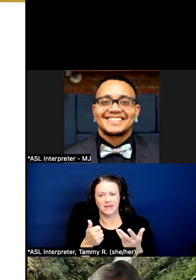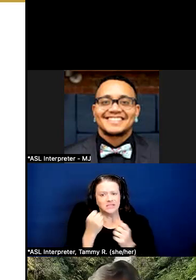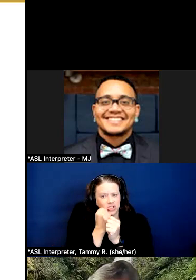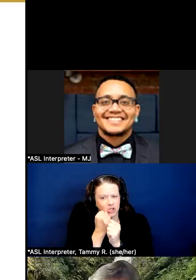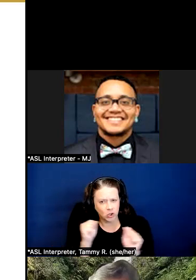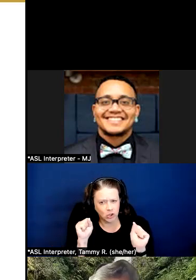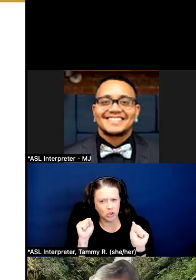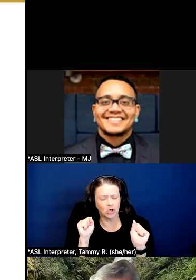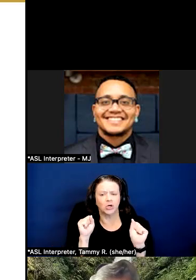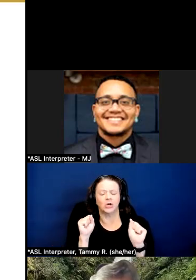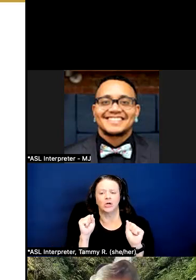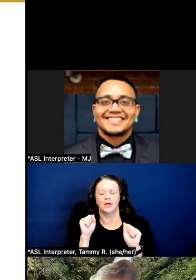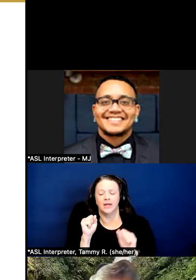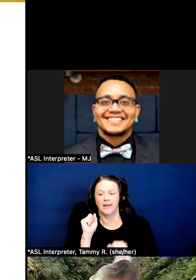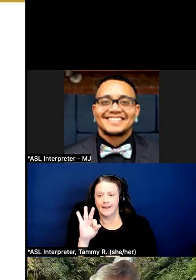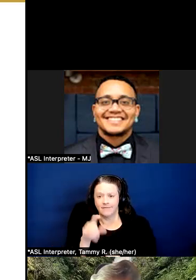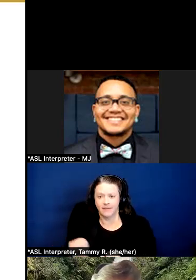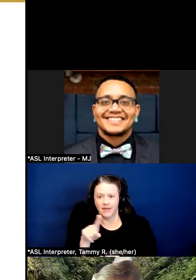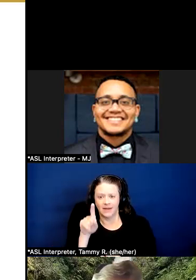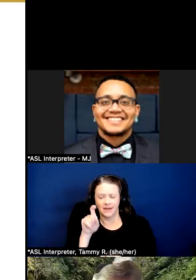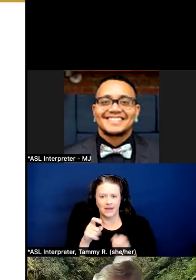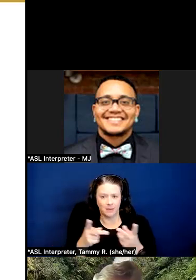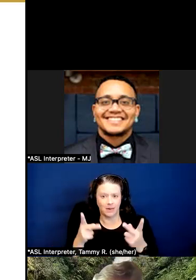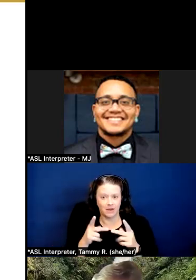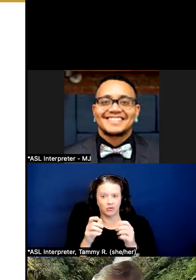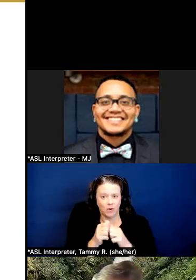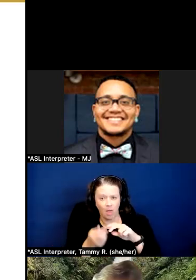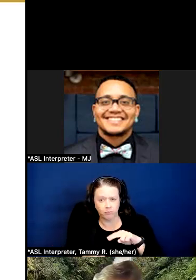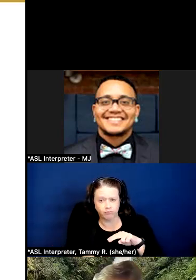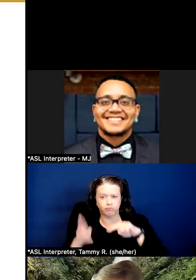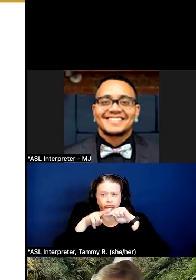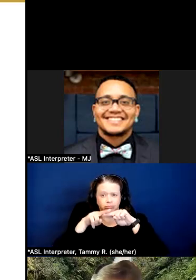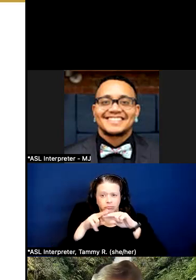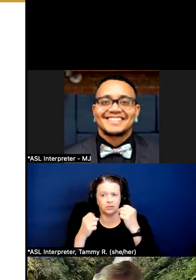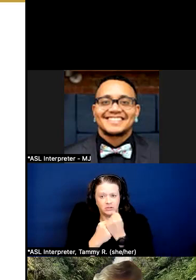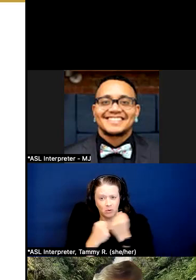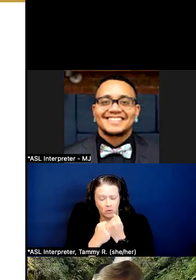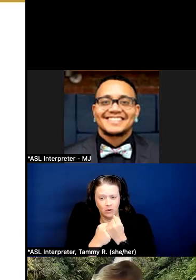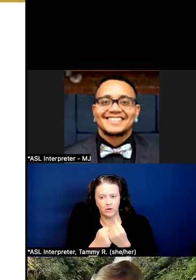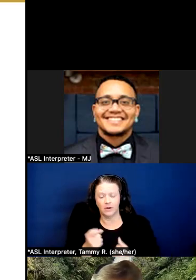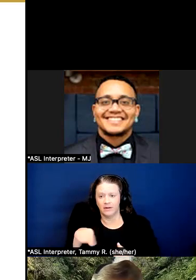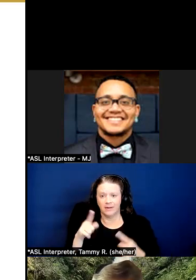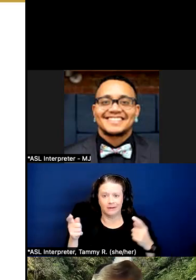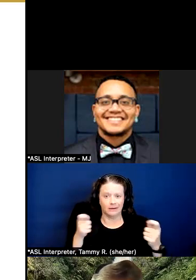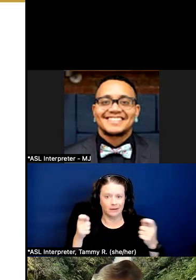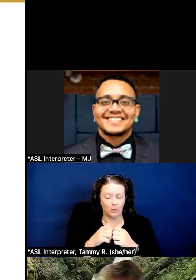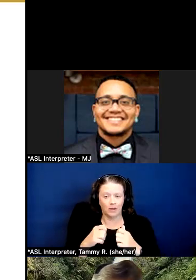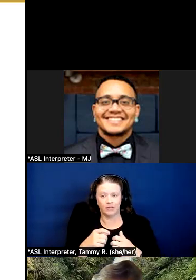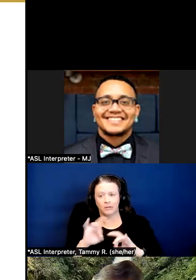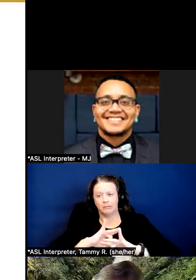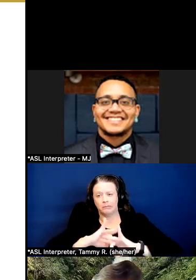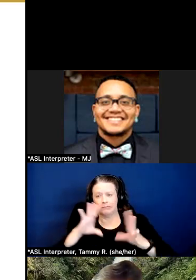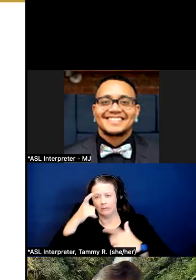secure, if they need a place with a lot more support where they can deal with maybe significant trauma